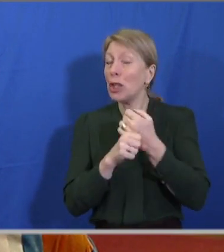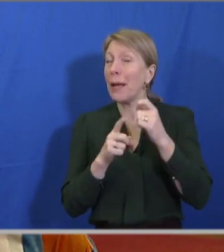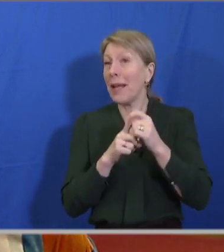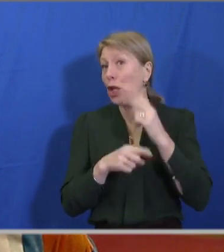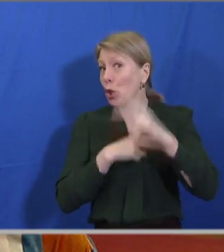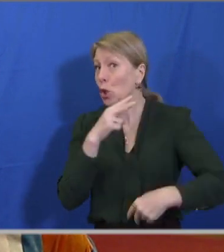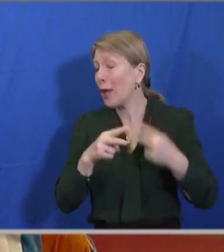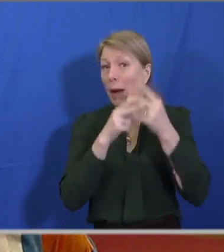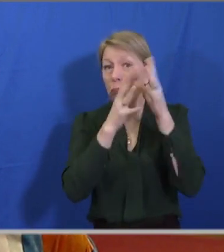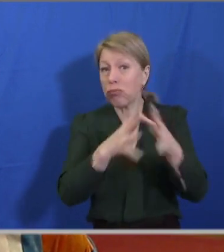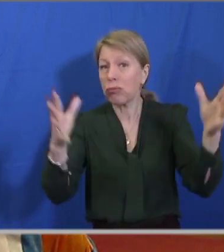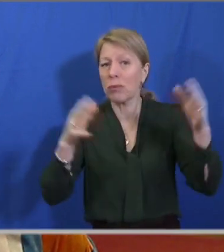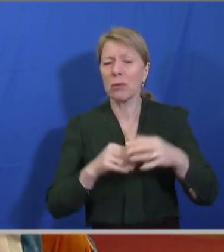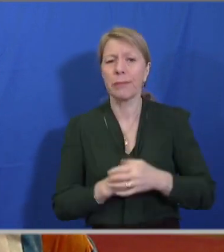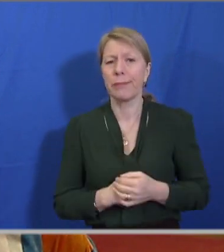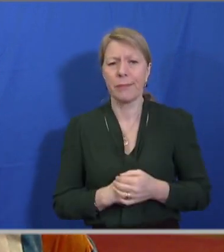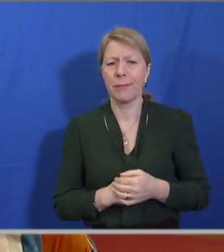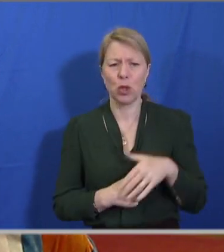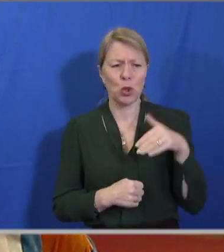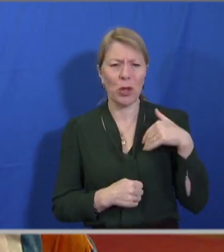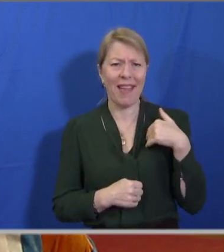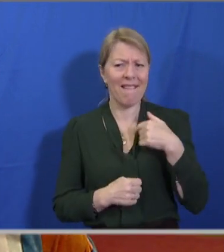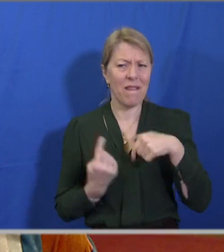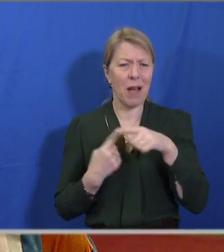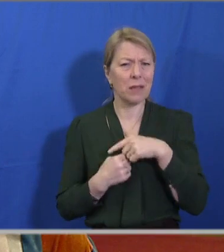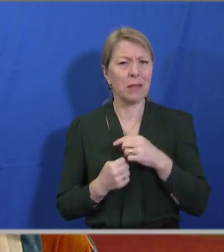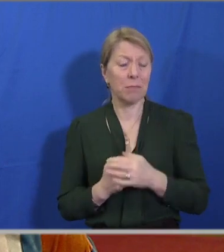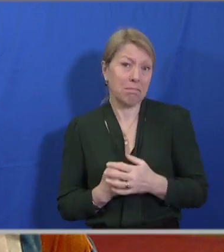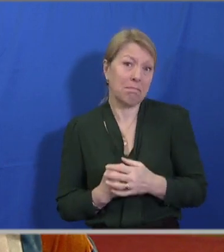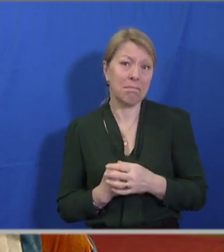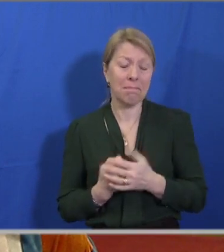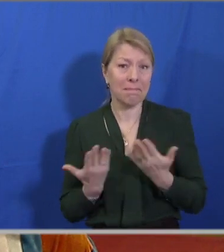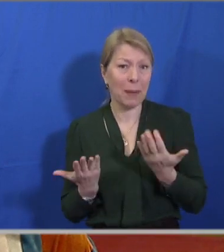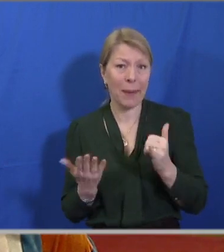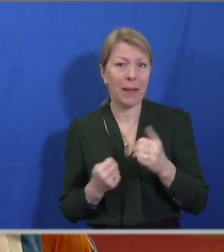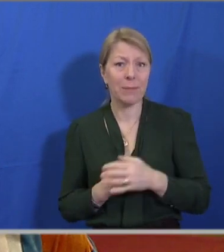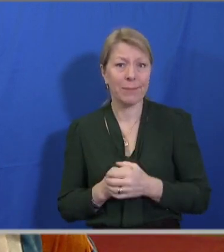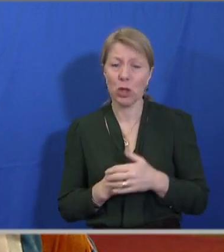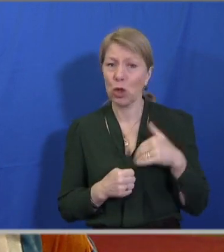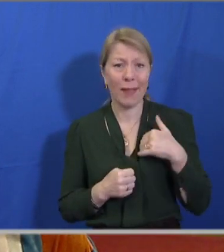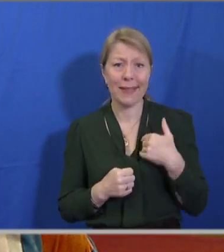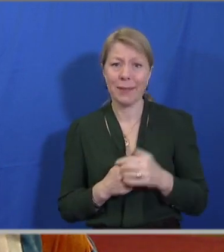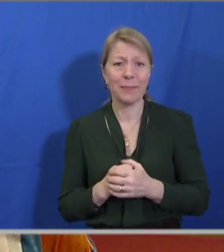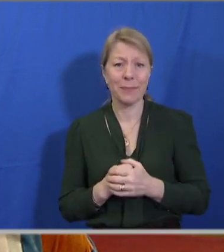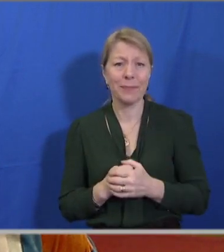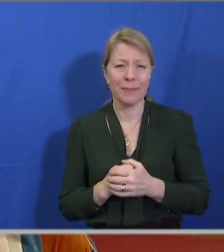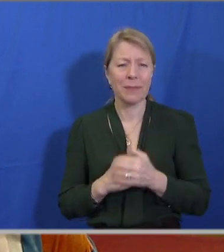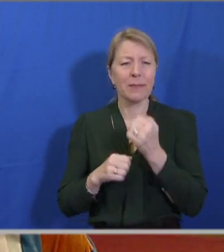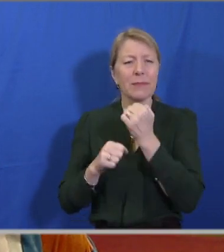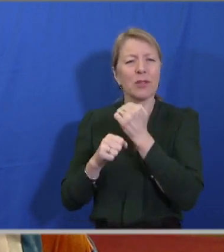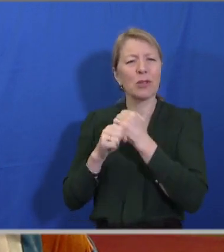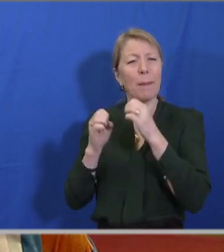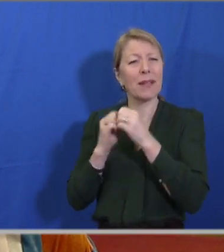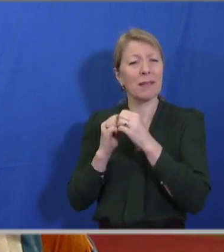us. I've also a question that there's evidence in Great Britain of blanket DNR orders being